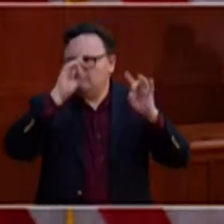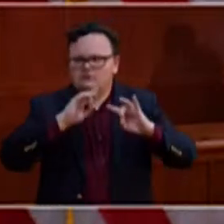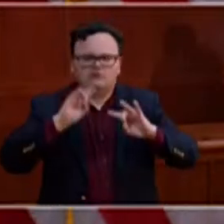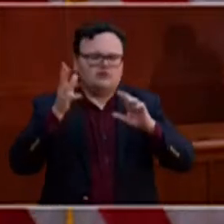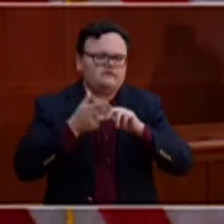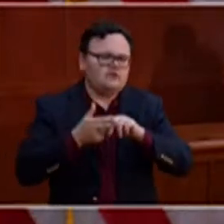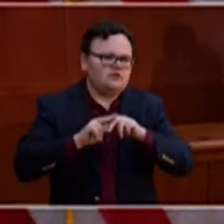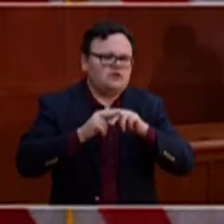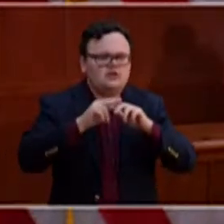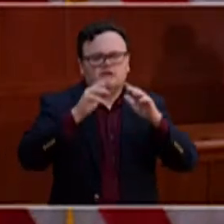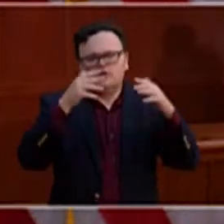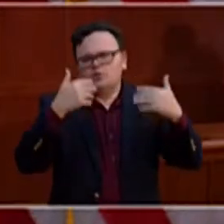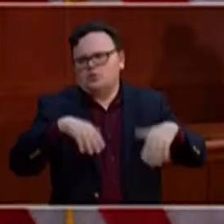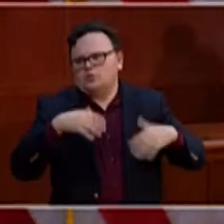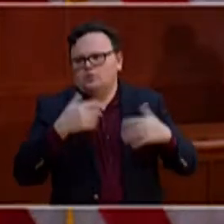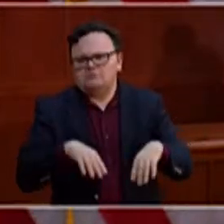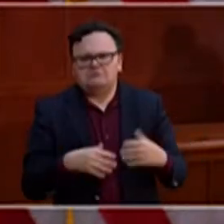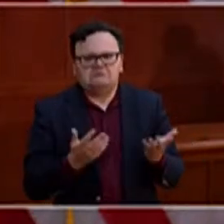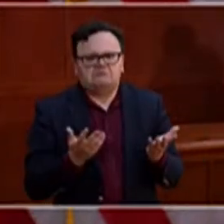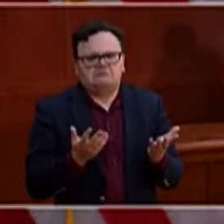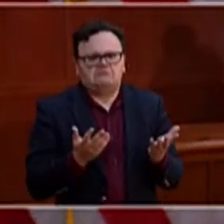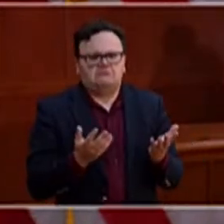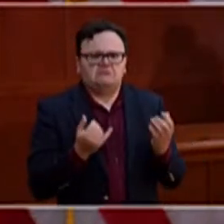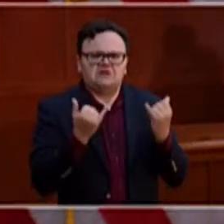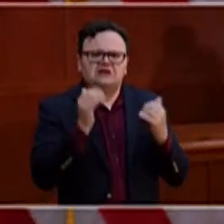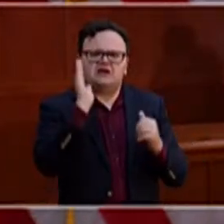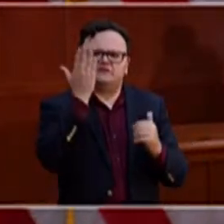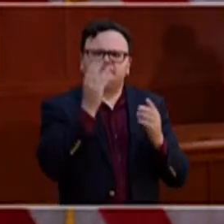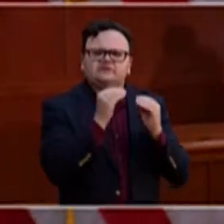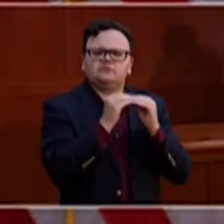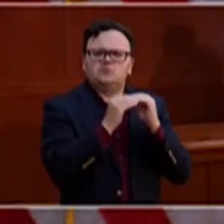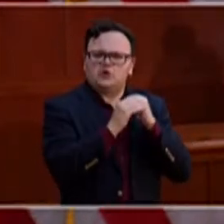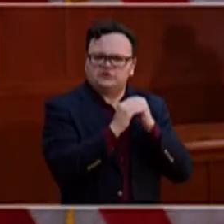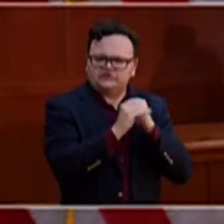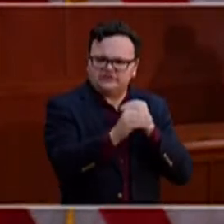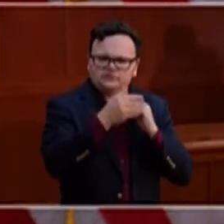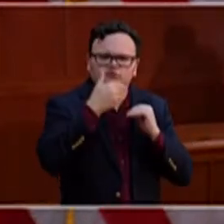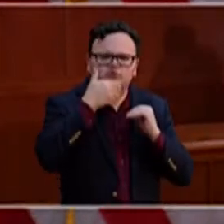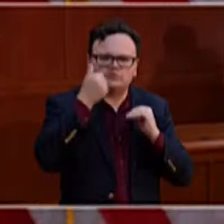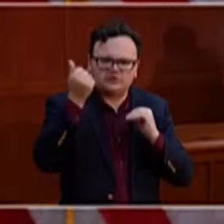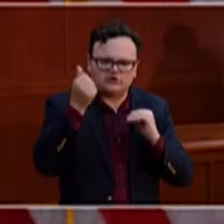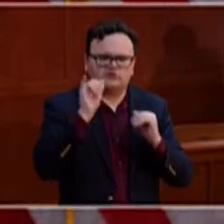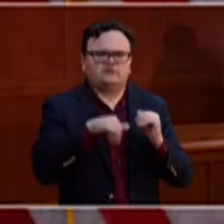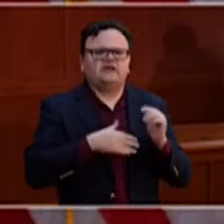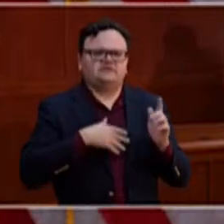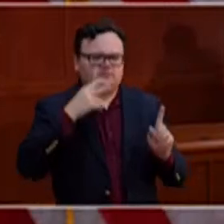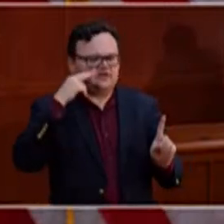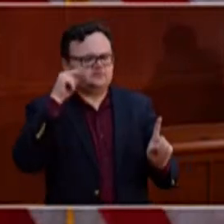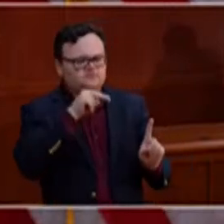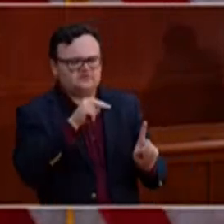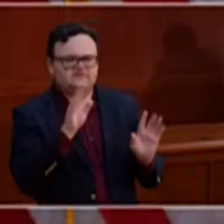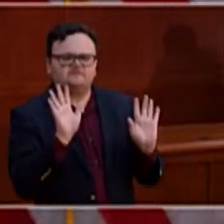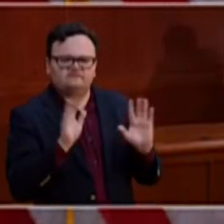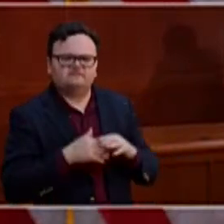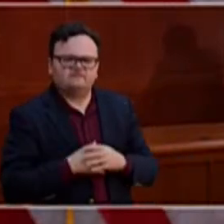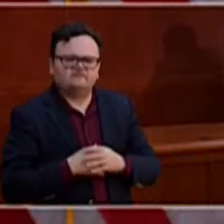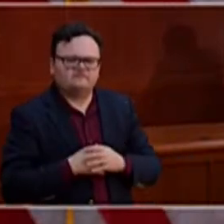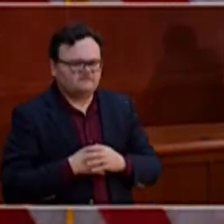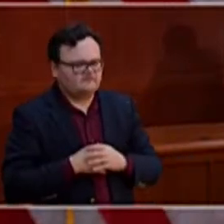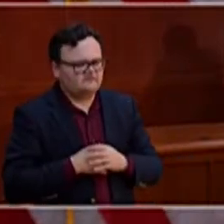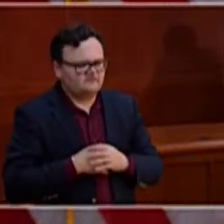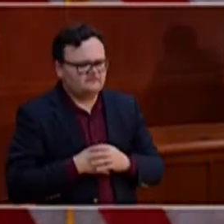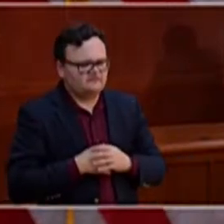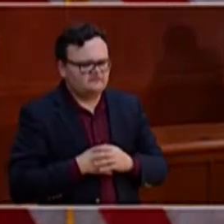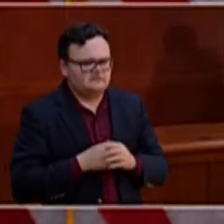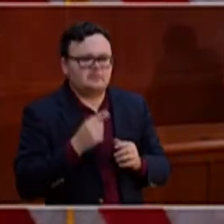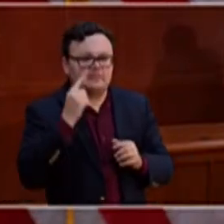spinning, it's increasing, we don't know when it's going to stop. So that's just the vantage point, and but I think people